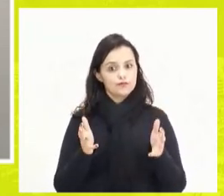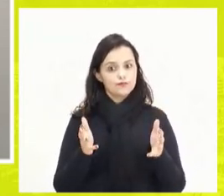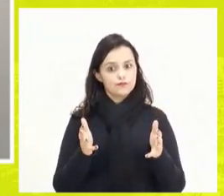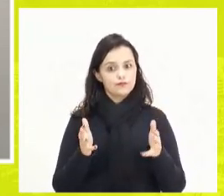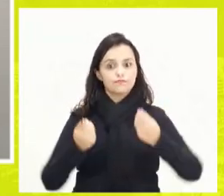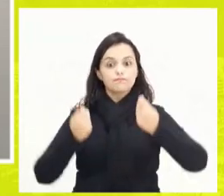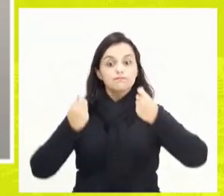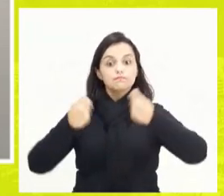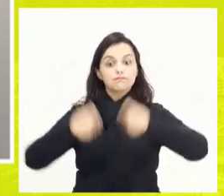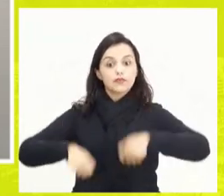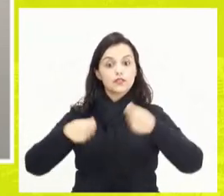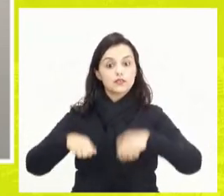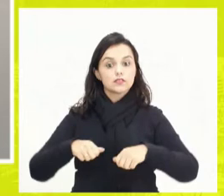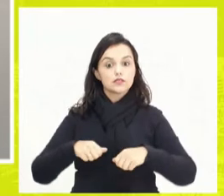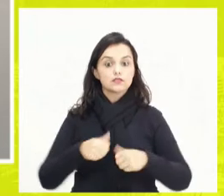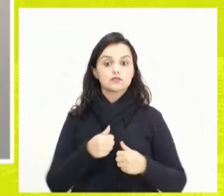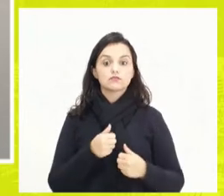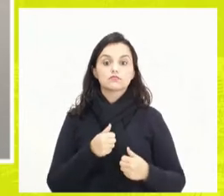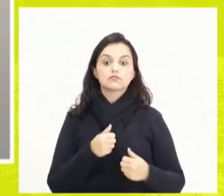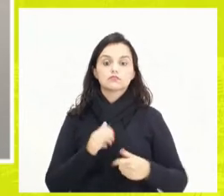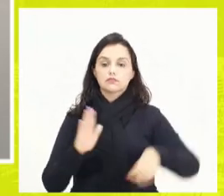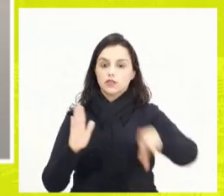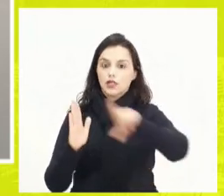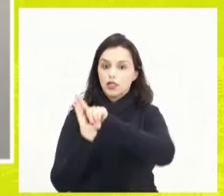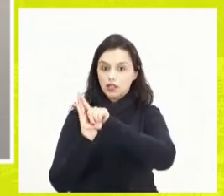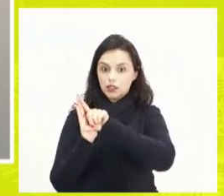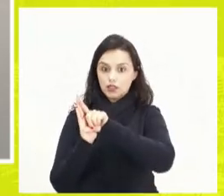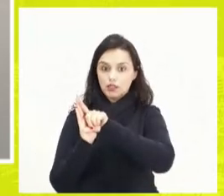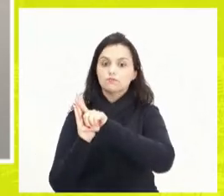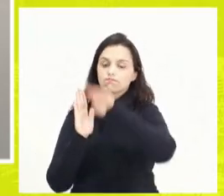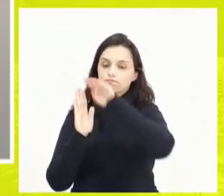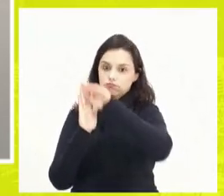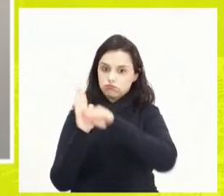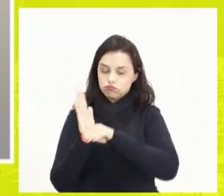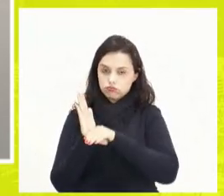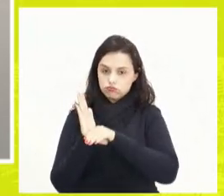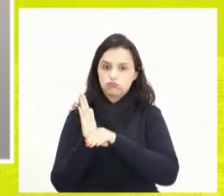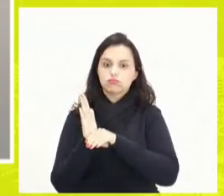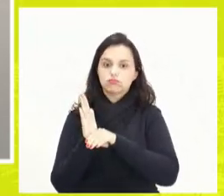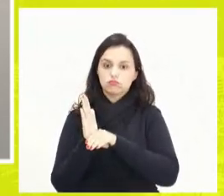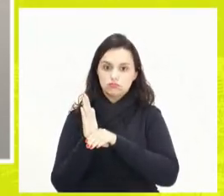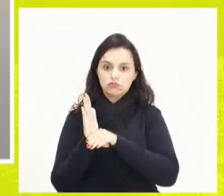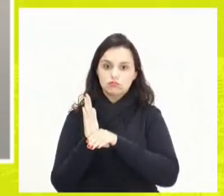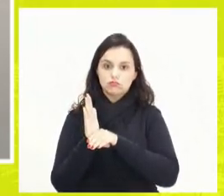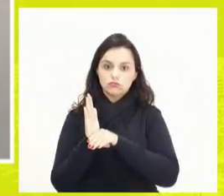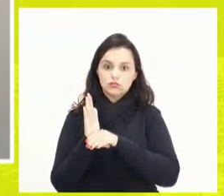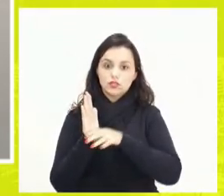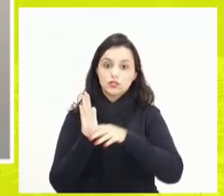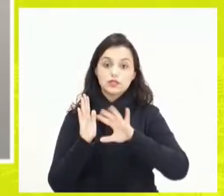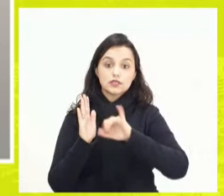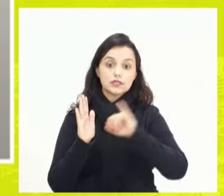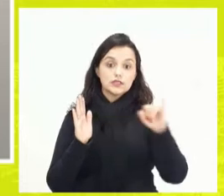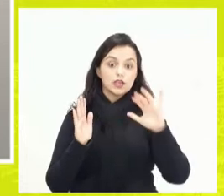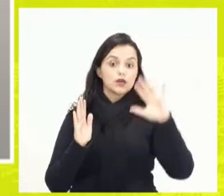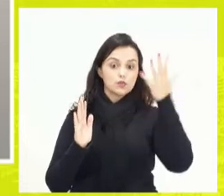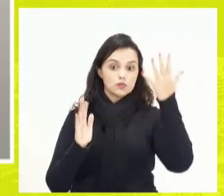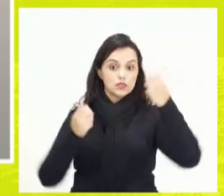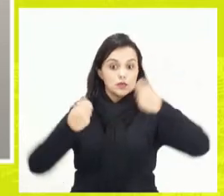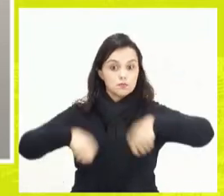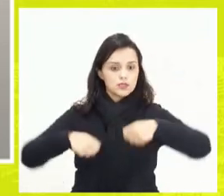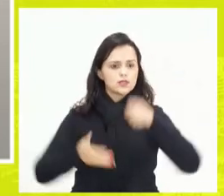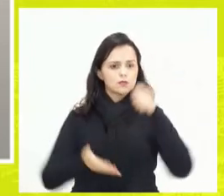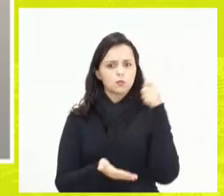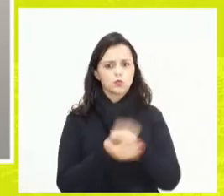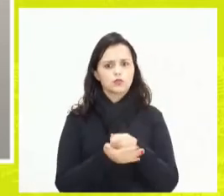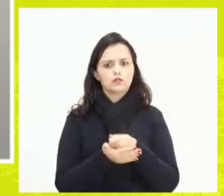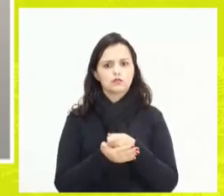this we need to have legal support if something happens people need to be